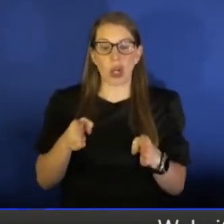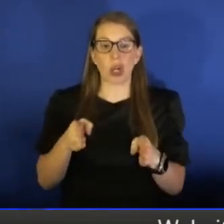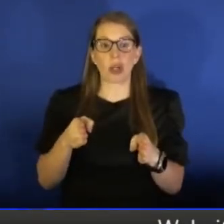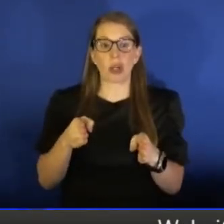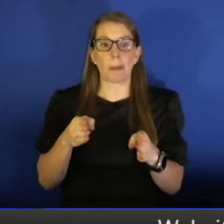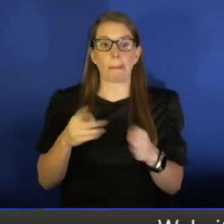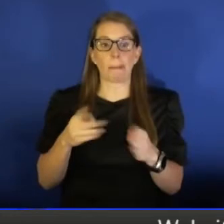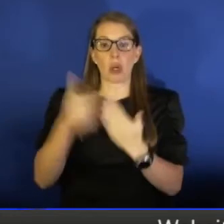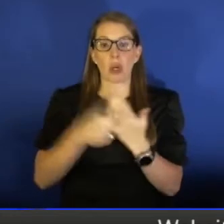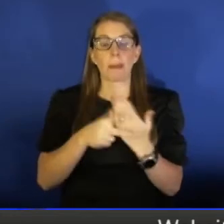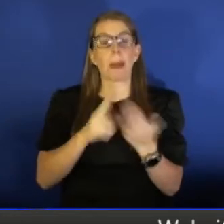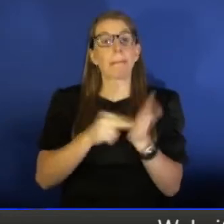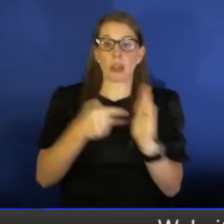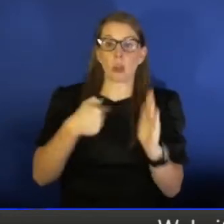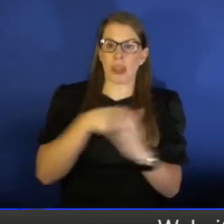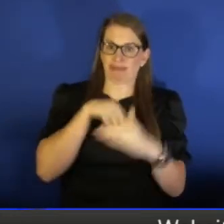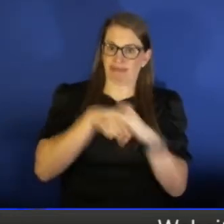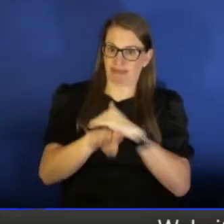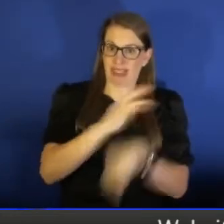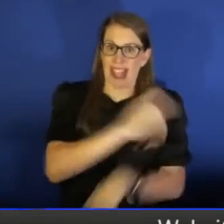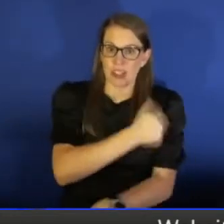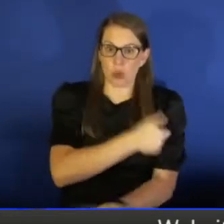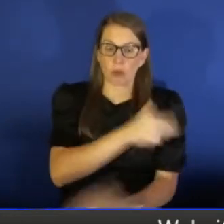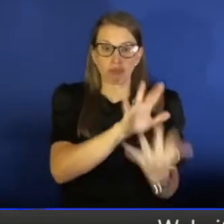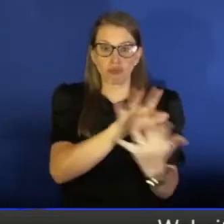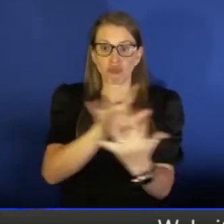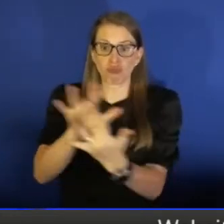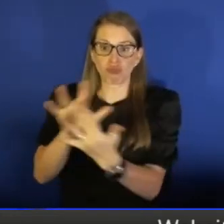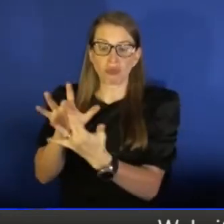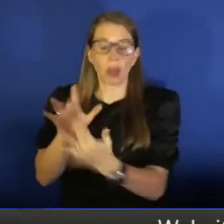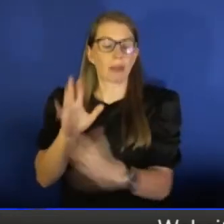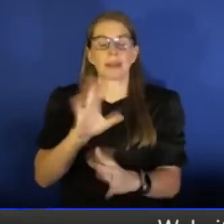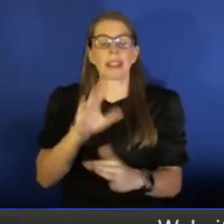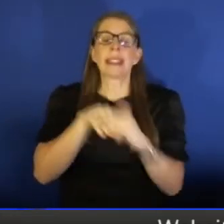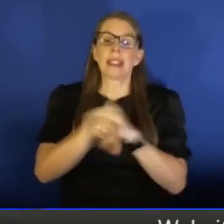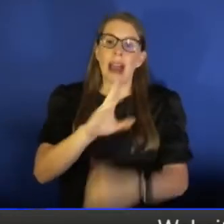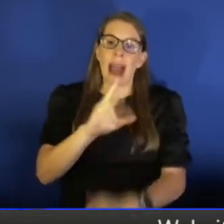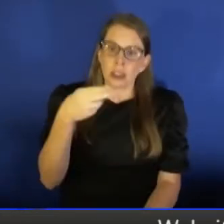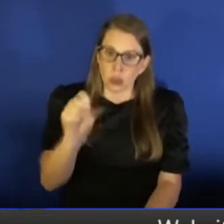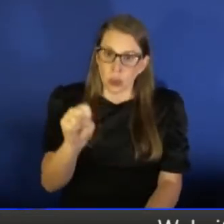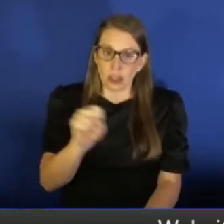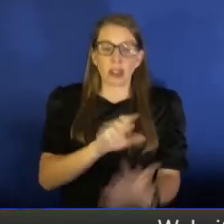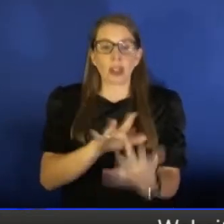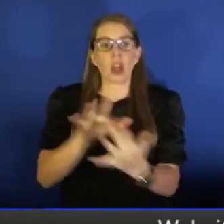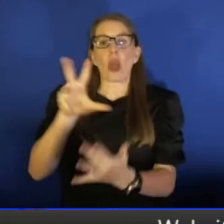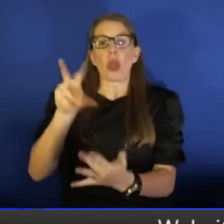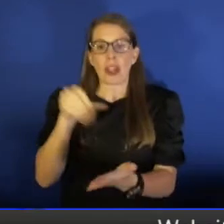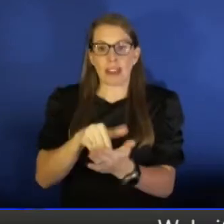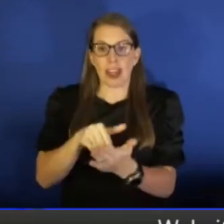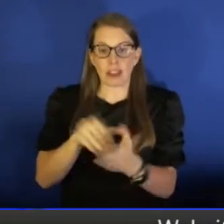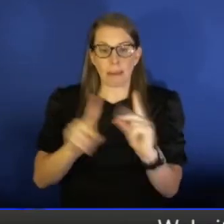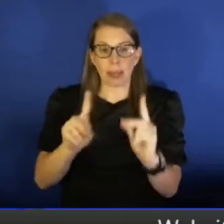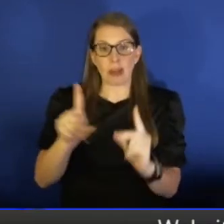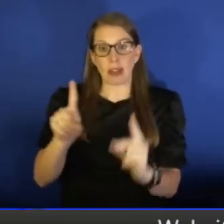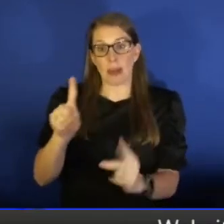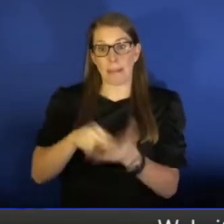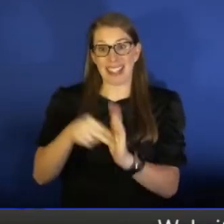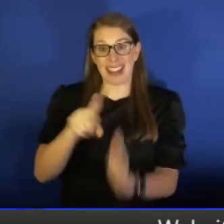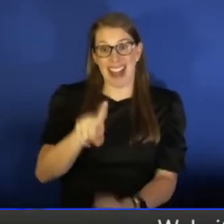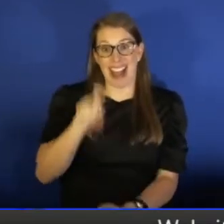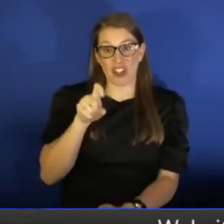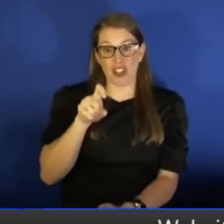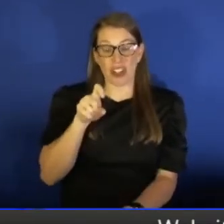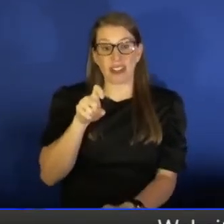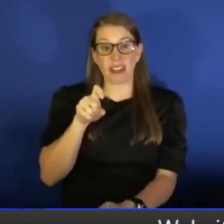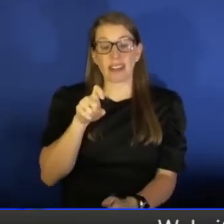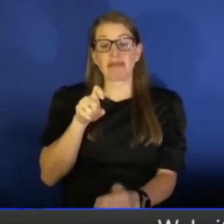high schools. We reach about 30,000 individuals a year with that program. That equates to 100 high schools.